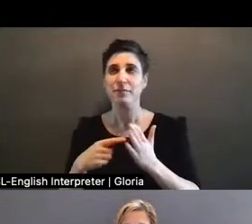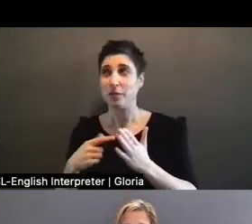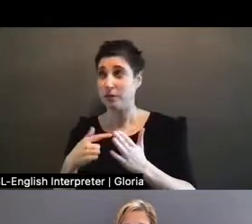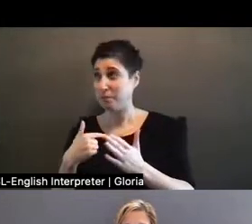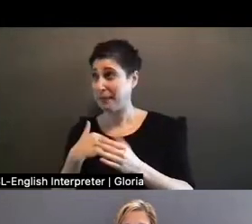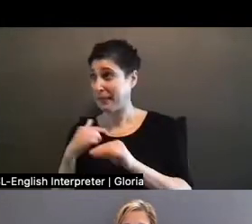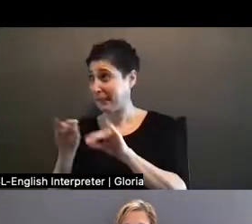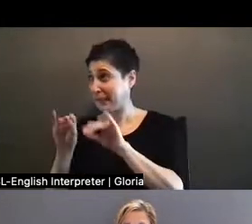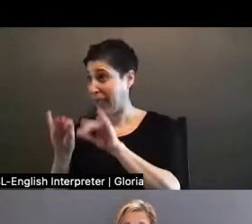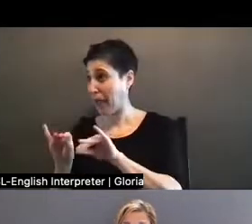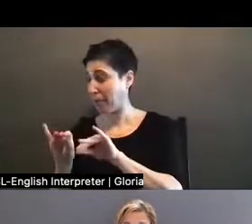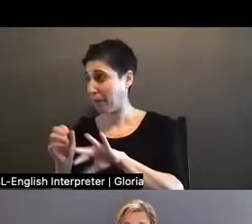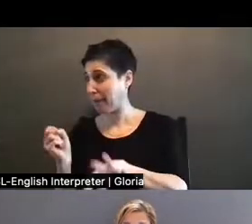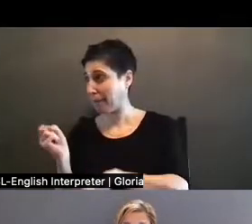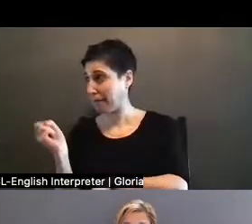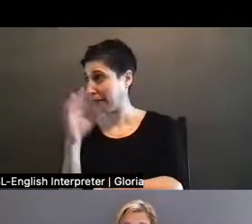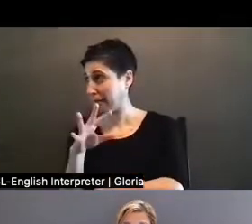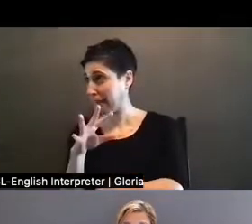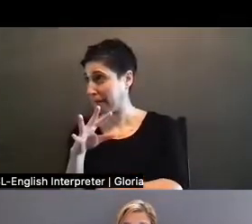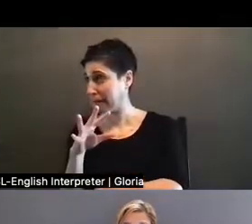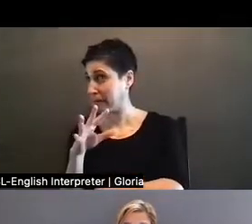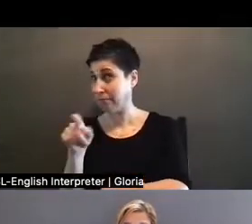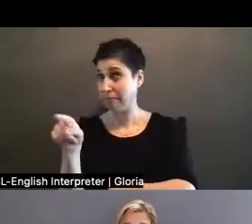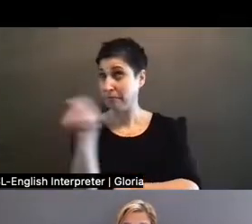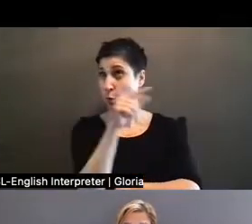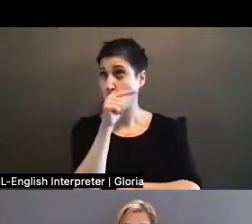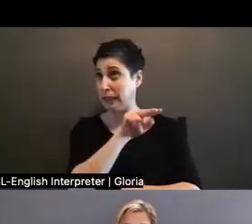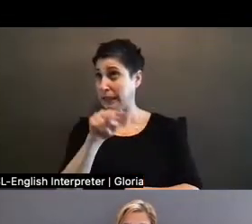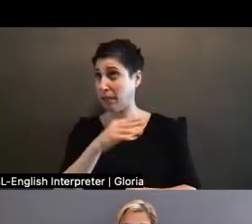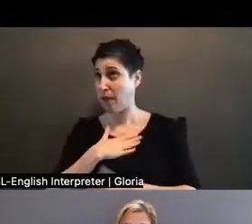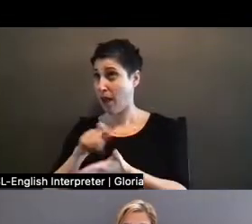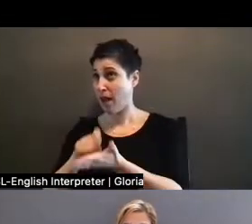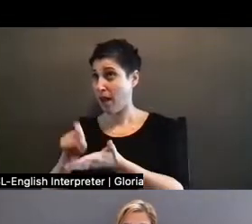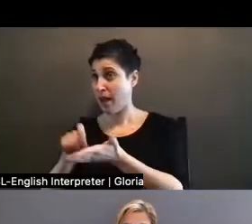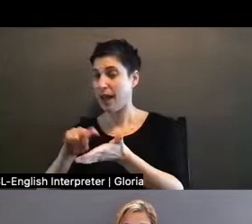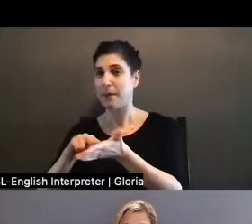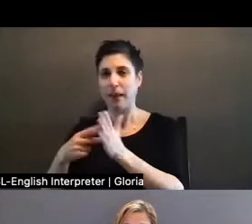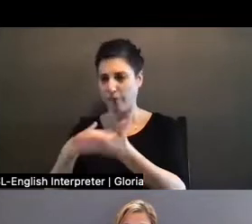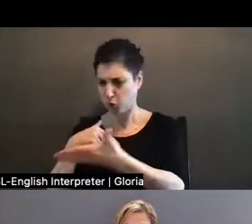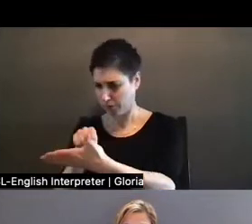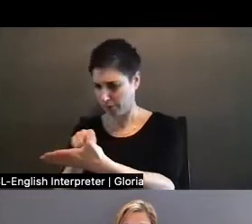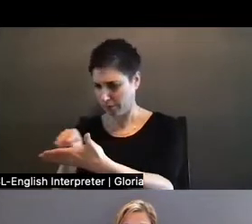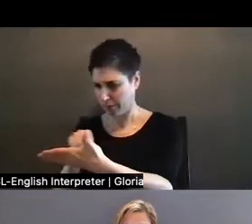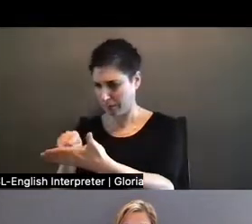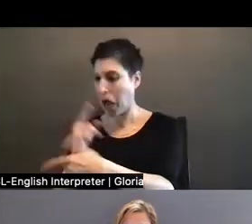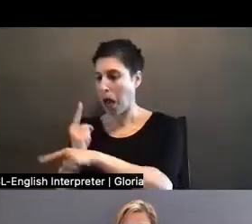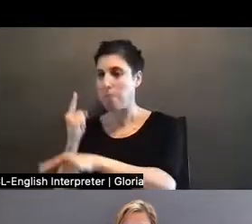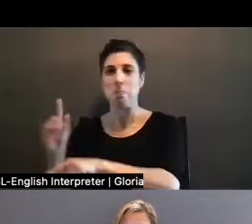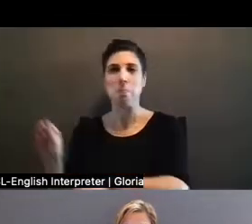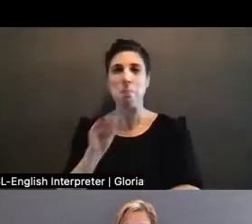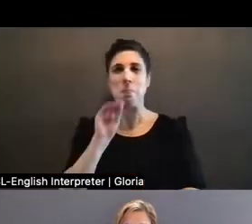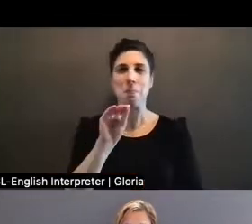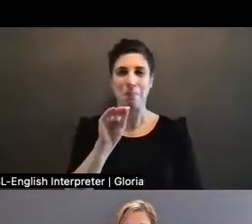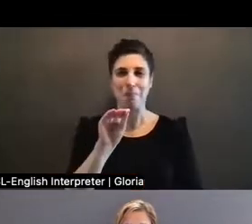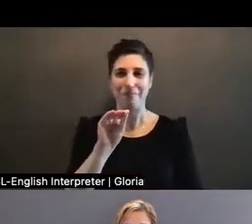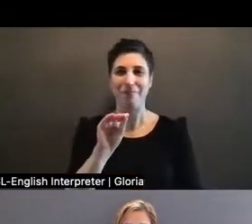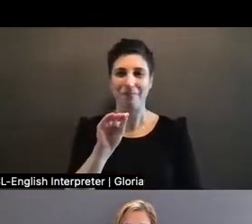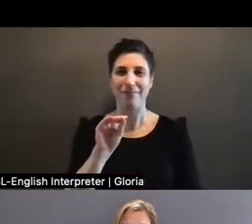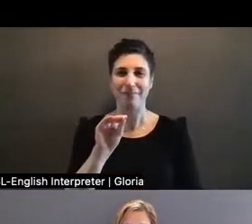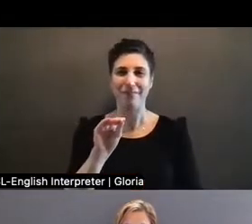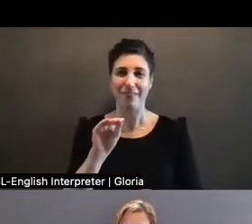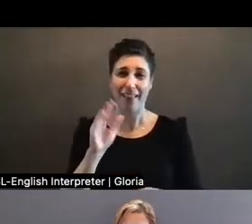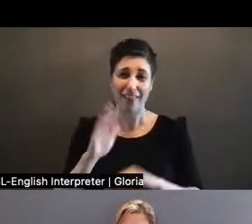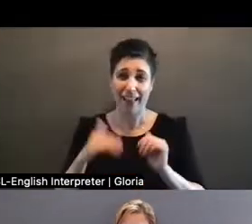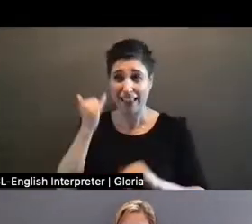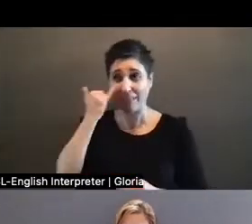know that everybody else is going to see what they write. People naturally will work a little harder to make sure